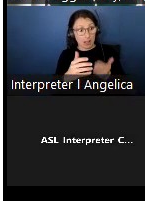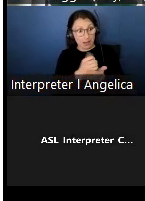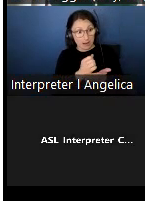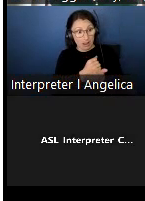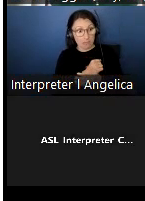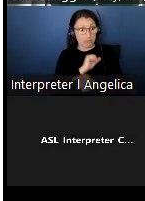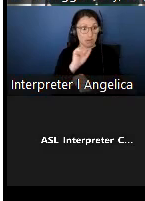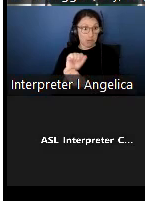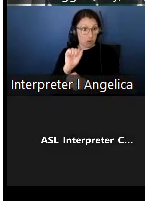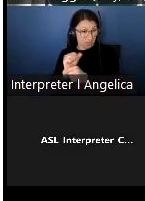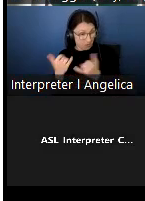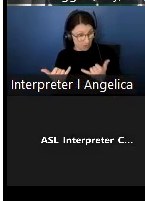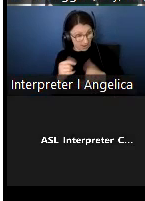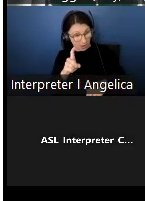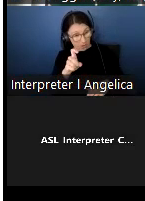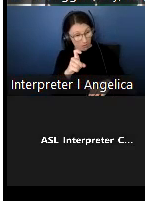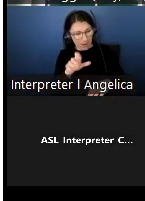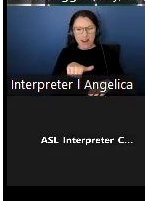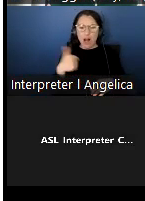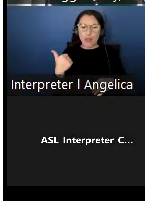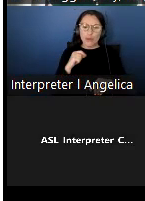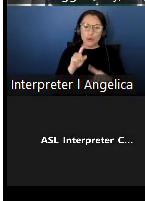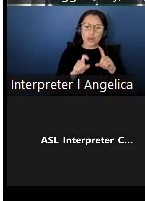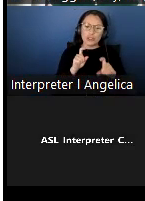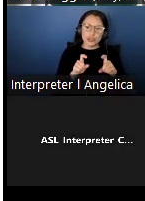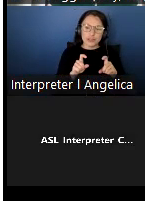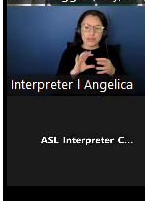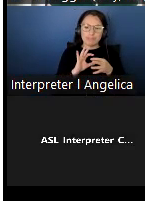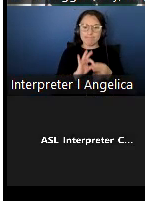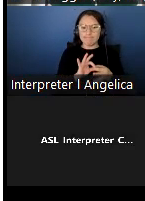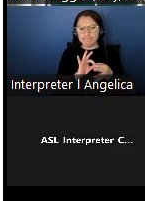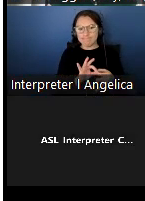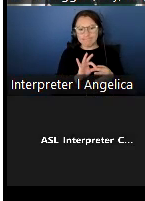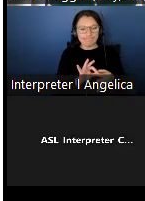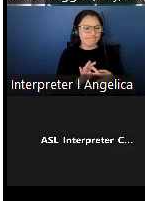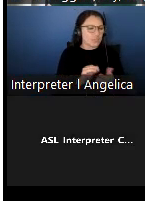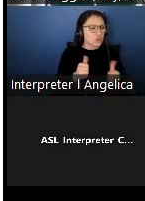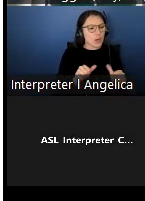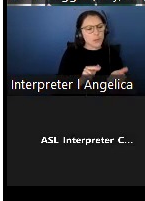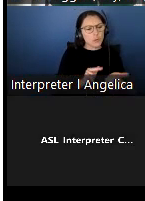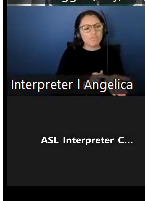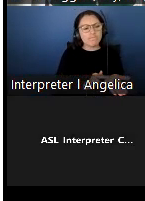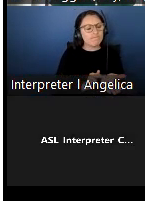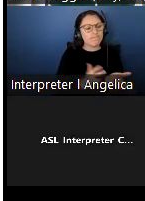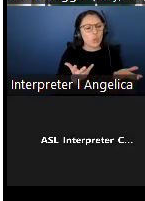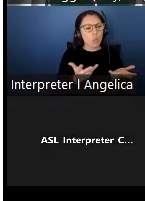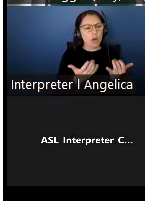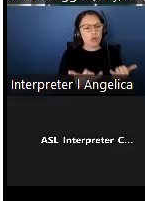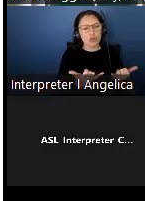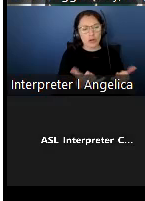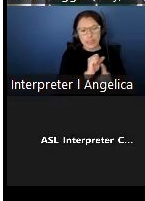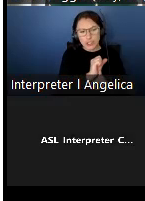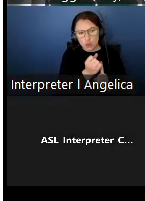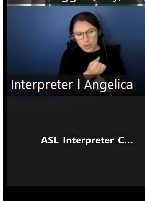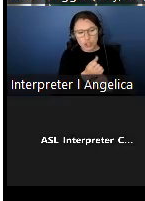moment? And just other questions kind of gauging what that current situation is and how that's impacting them right